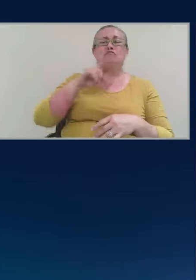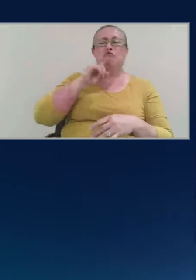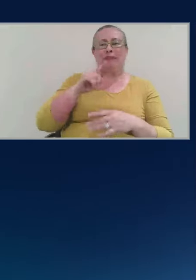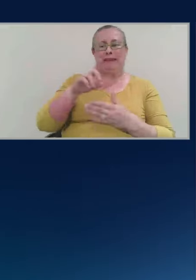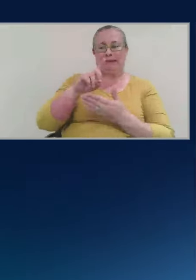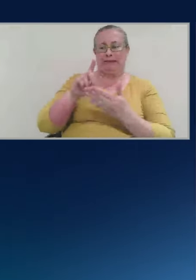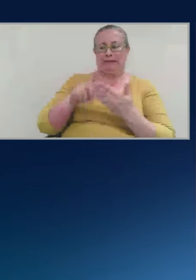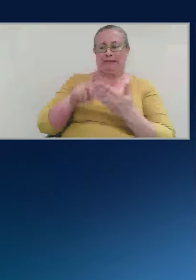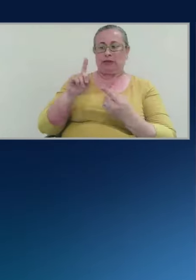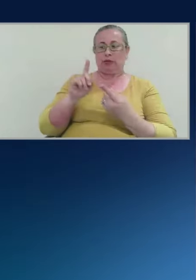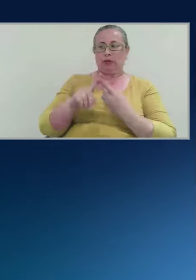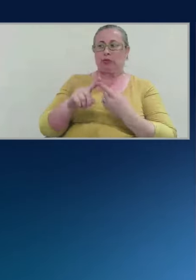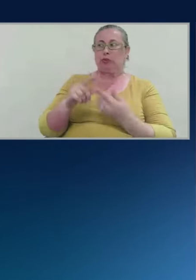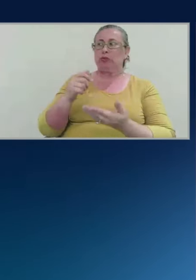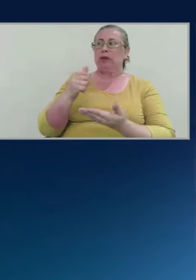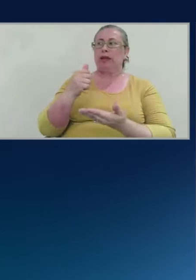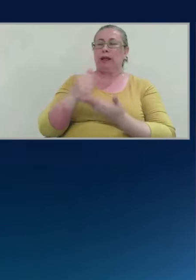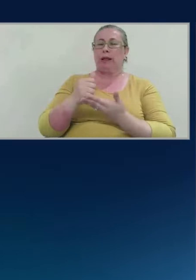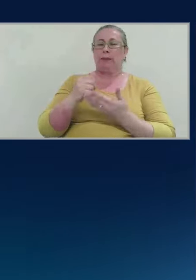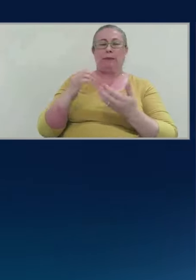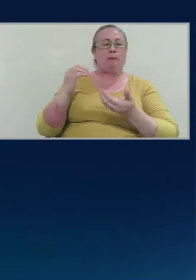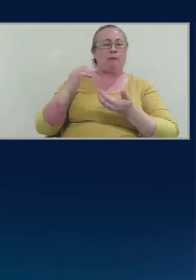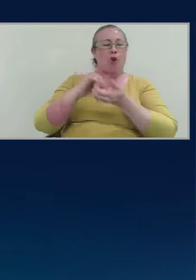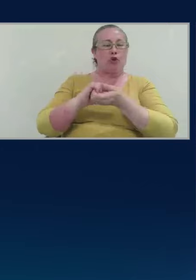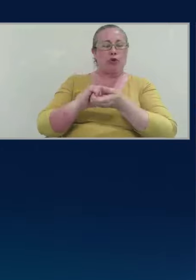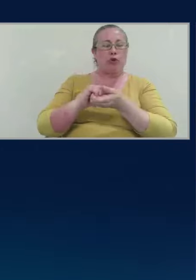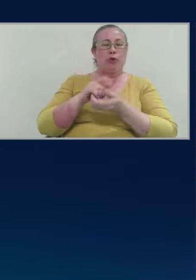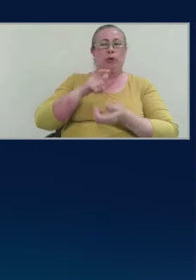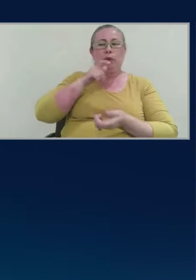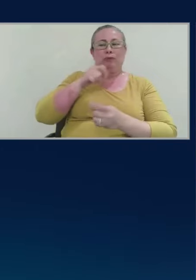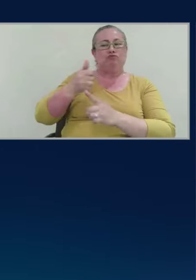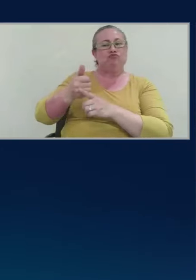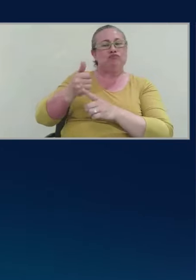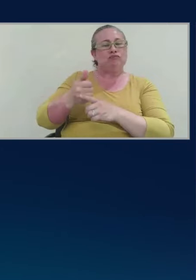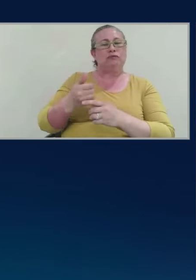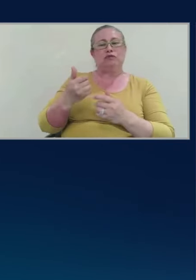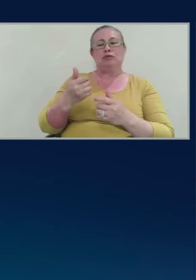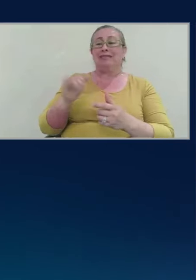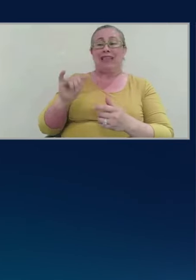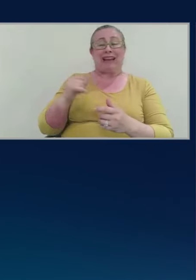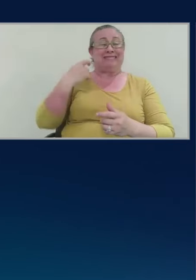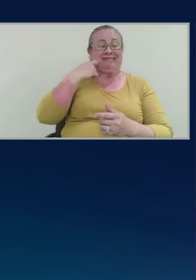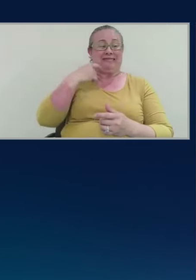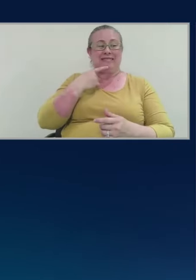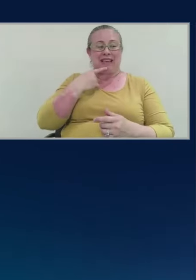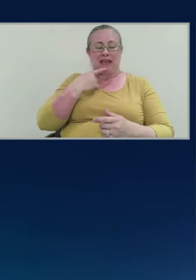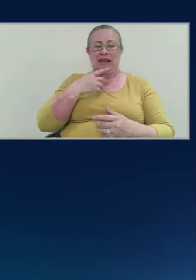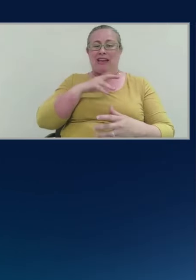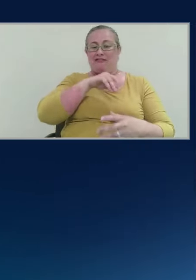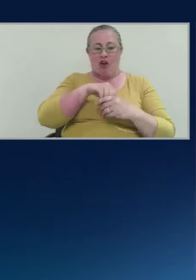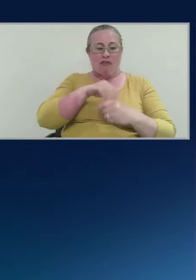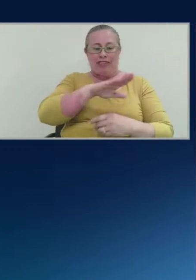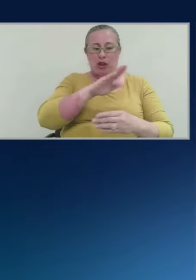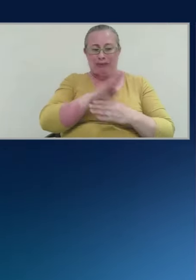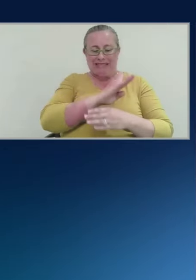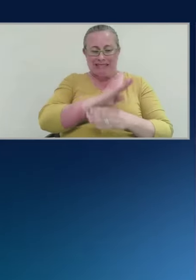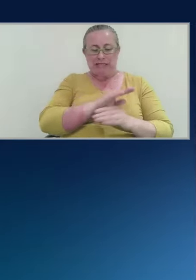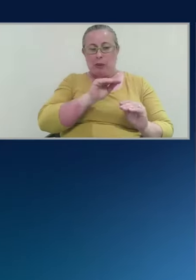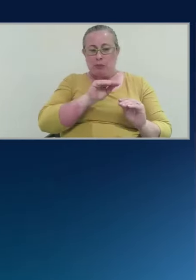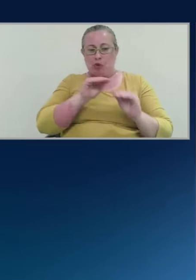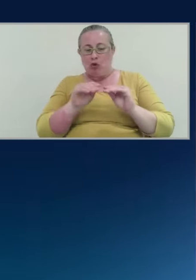to help partners that are looking to, like I said, evolve their business and move on to the